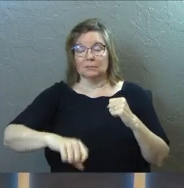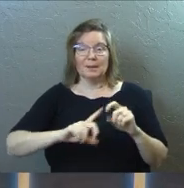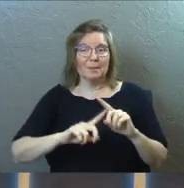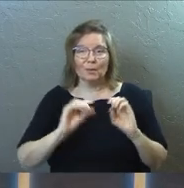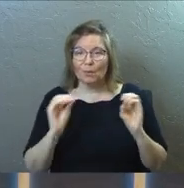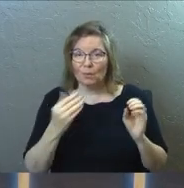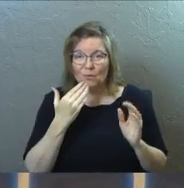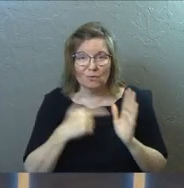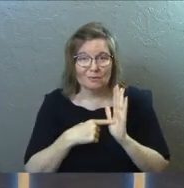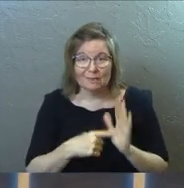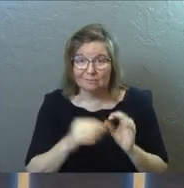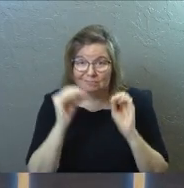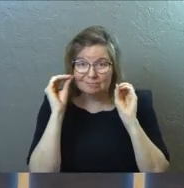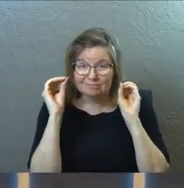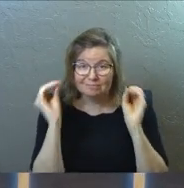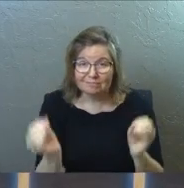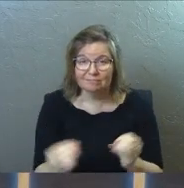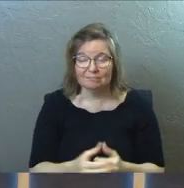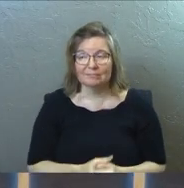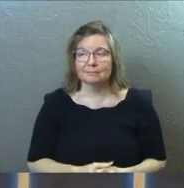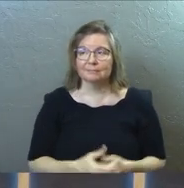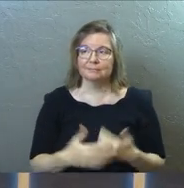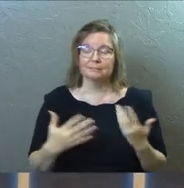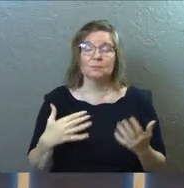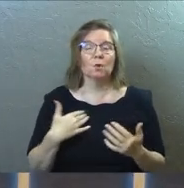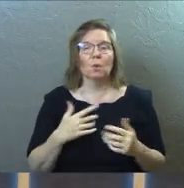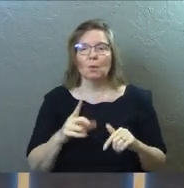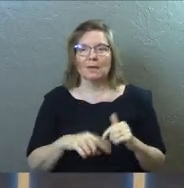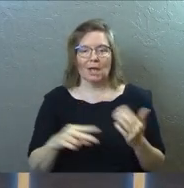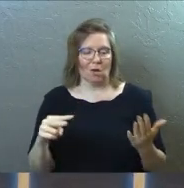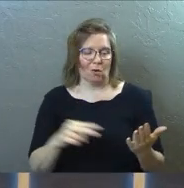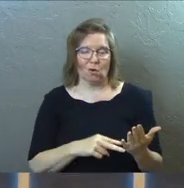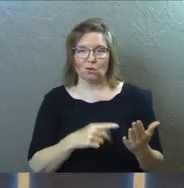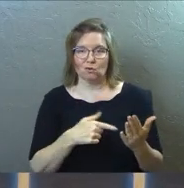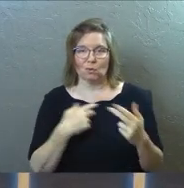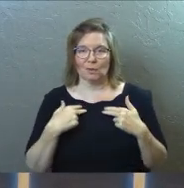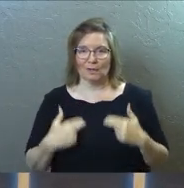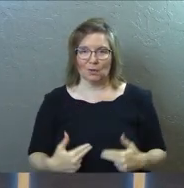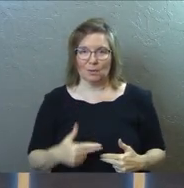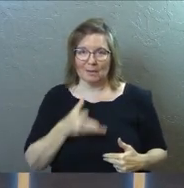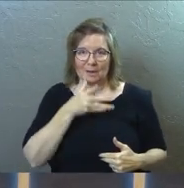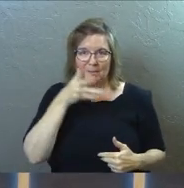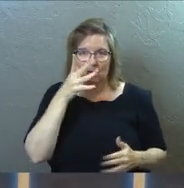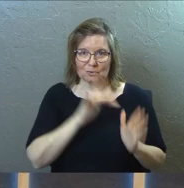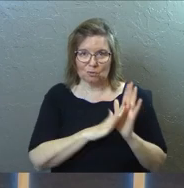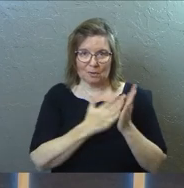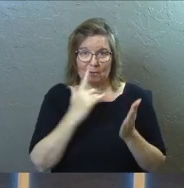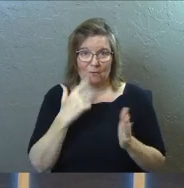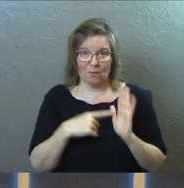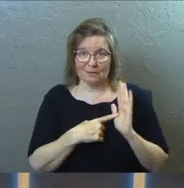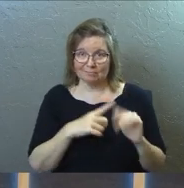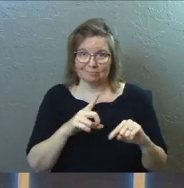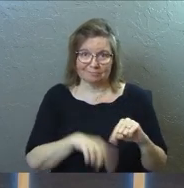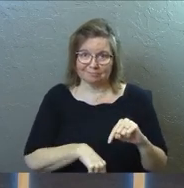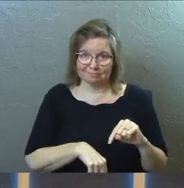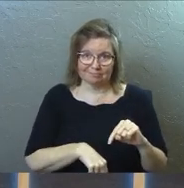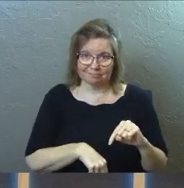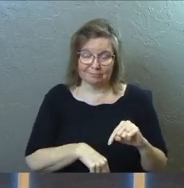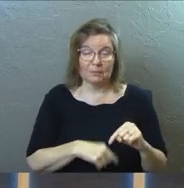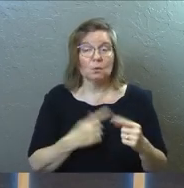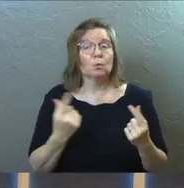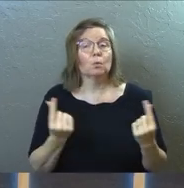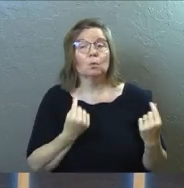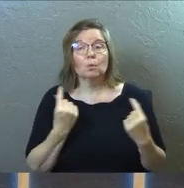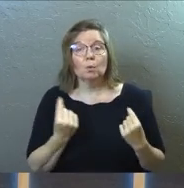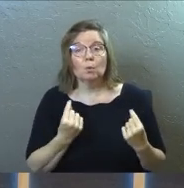But there's no good examples, guys. So we can't look to the human parents in Scripture for our example. What